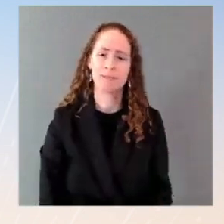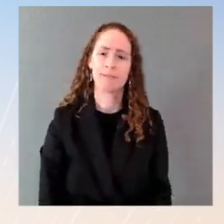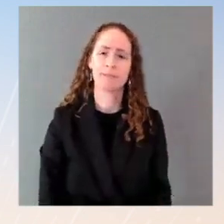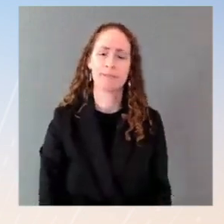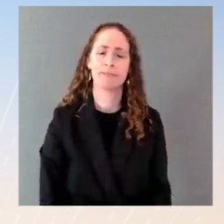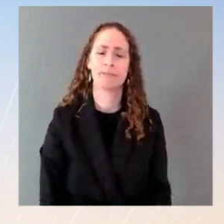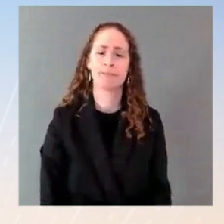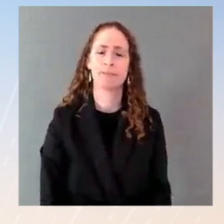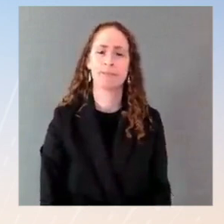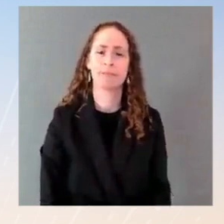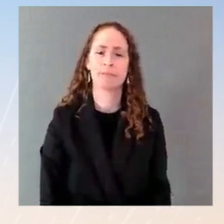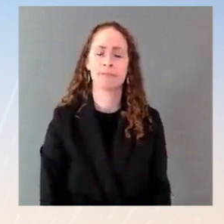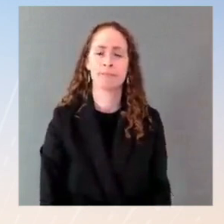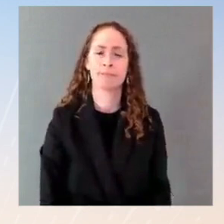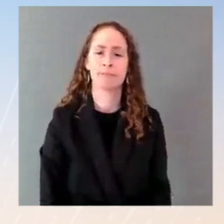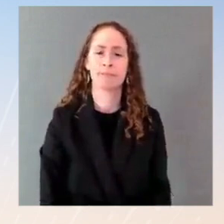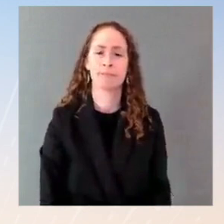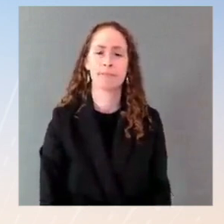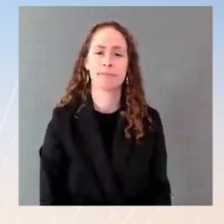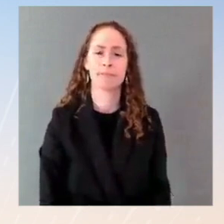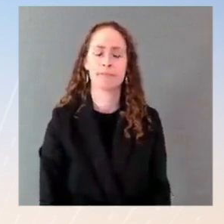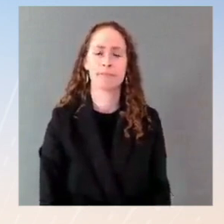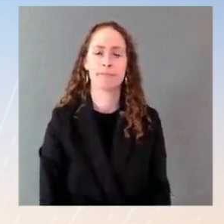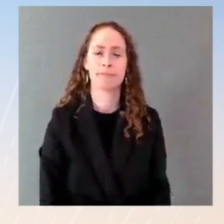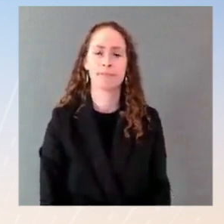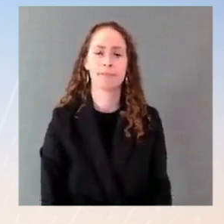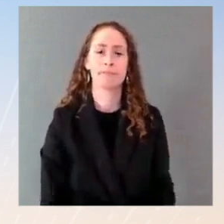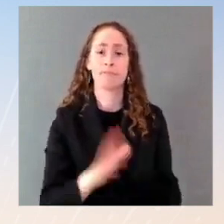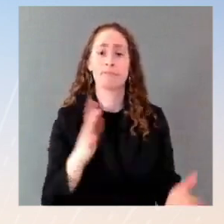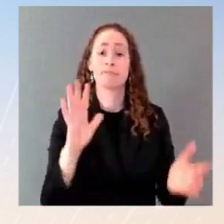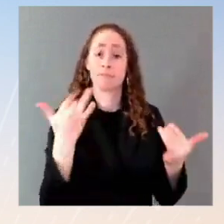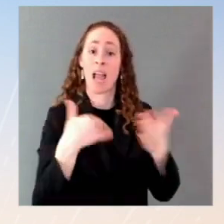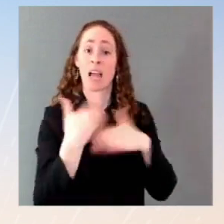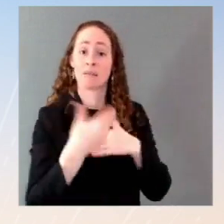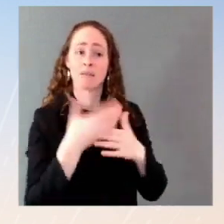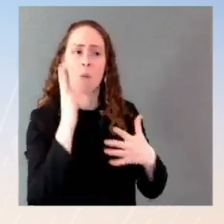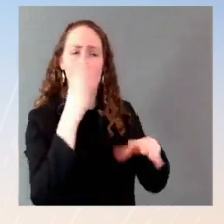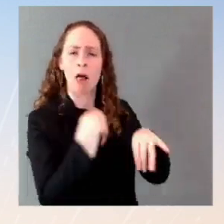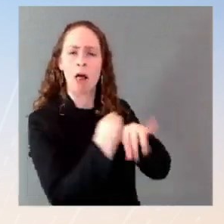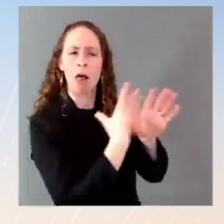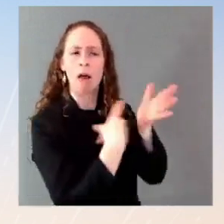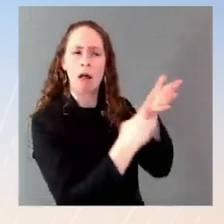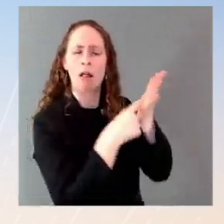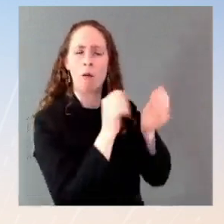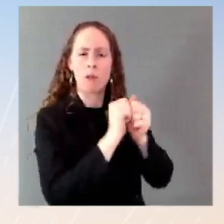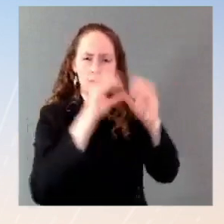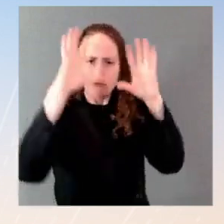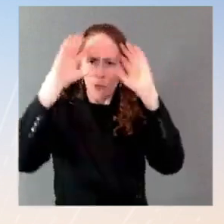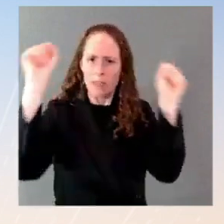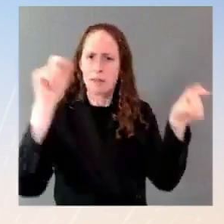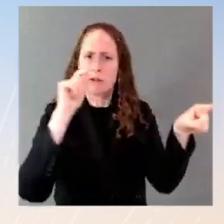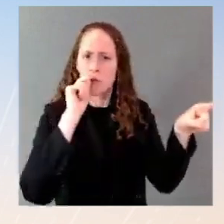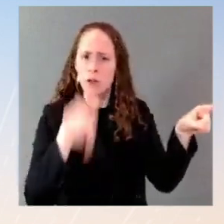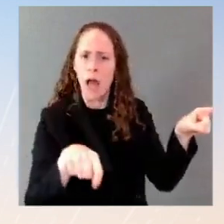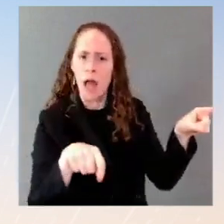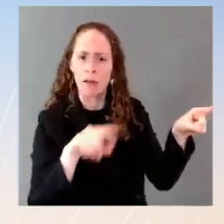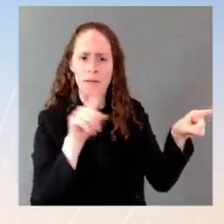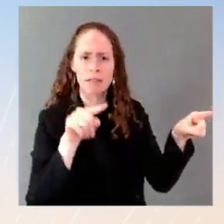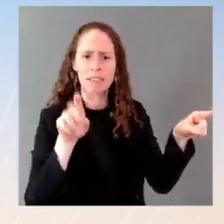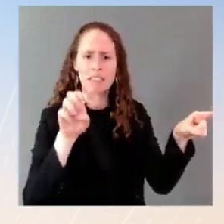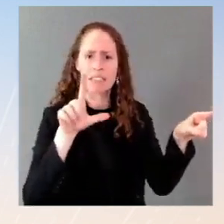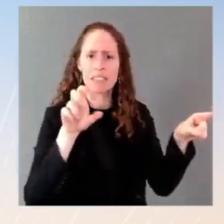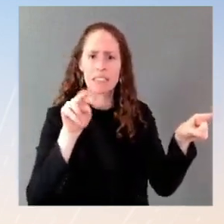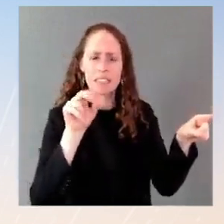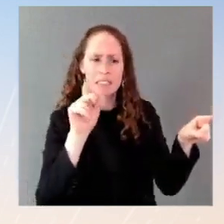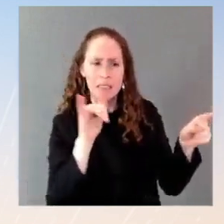today. The President and his European colleagues agreed that our teams will work together to ensure that our engagement